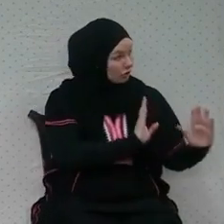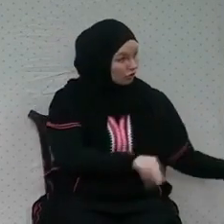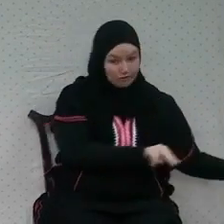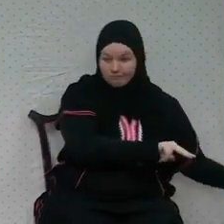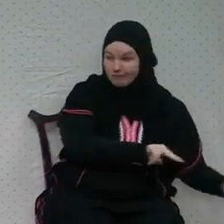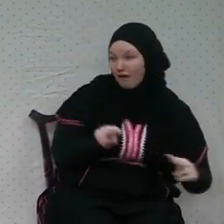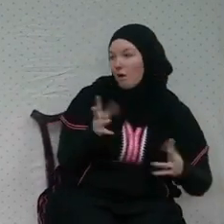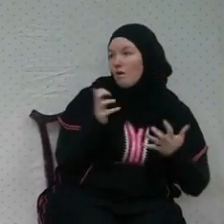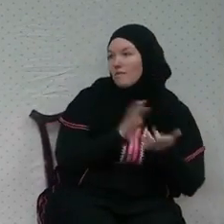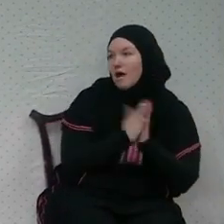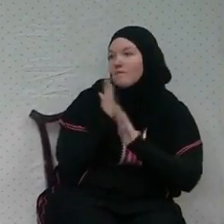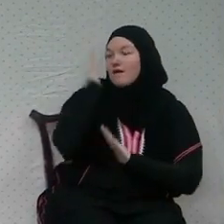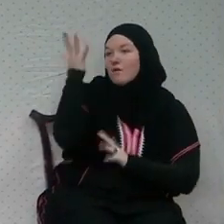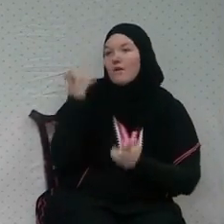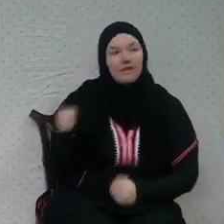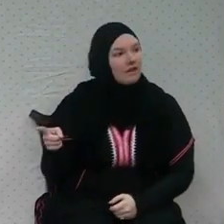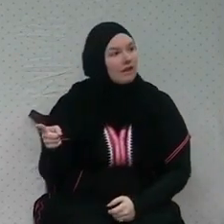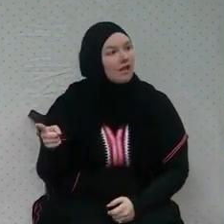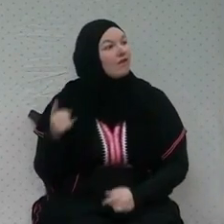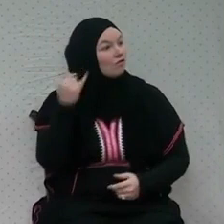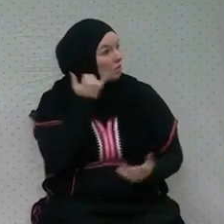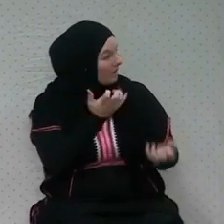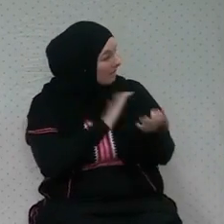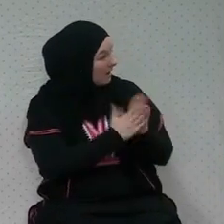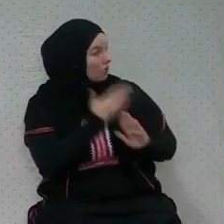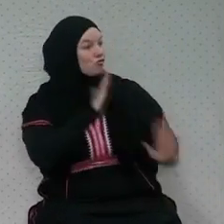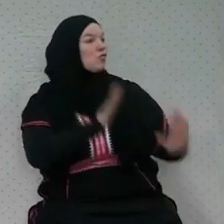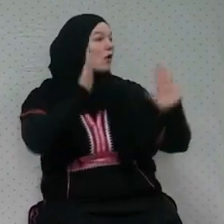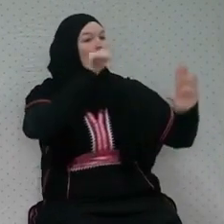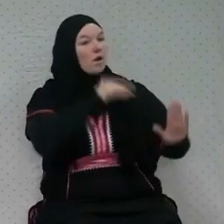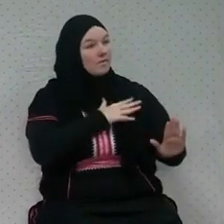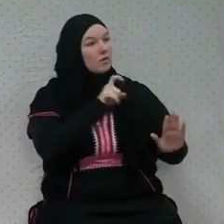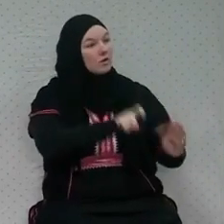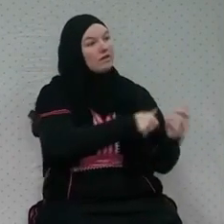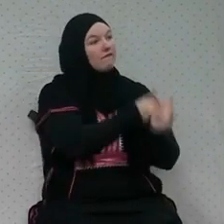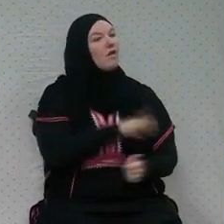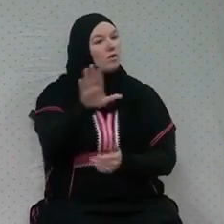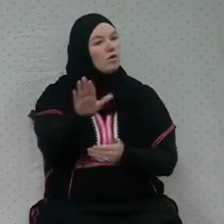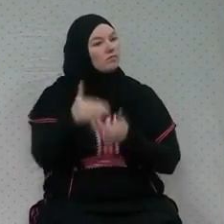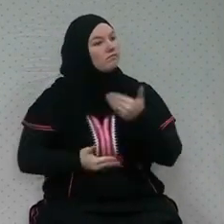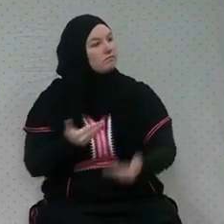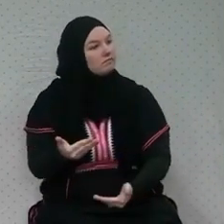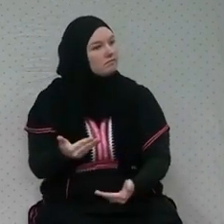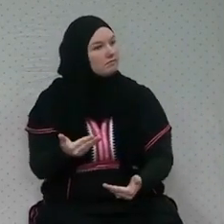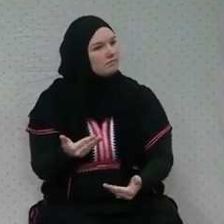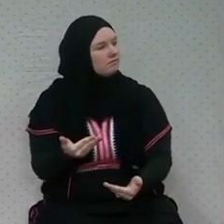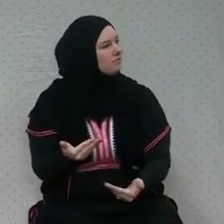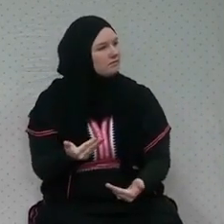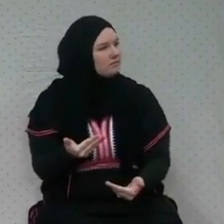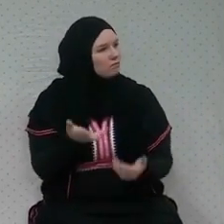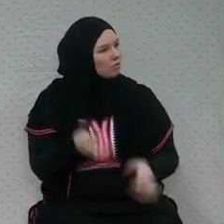learn? That if she wants to be an exemplary woman, she needs to follow? But it